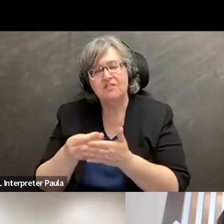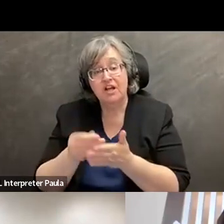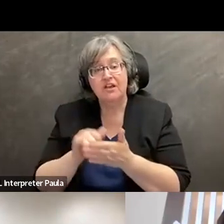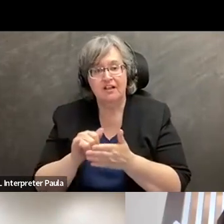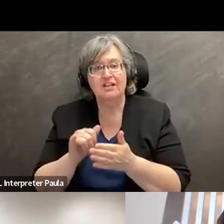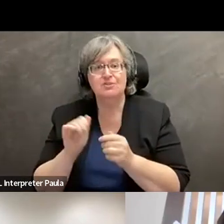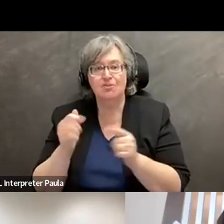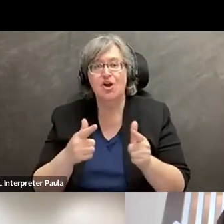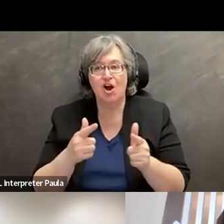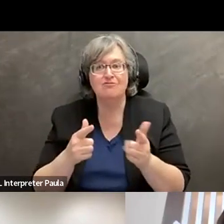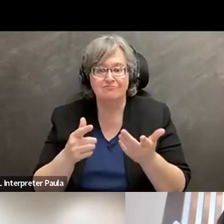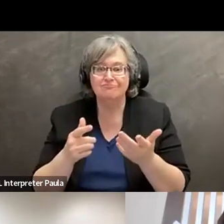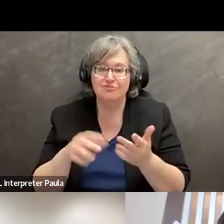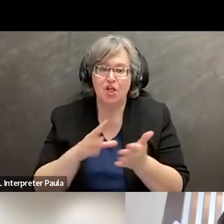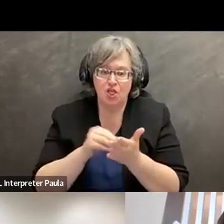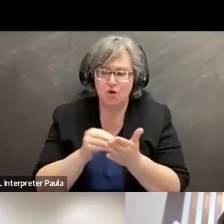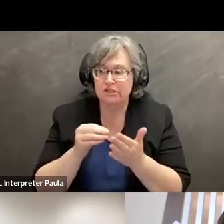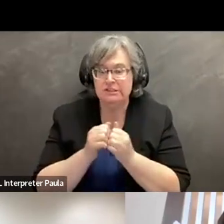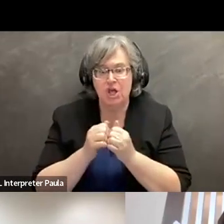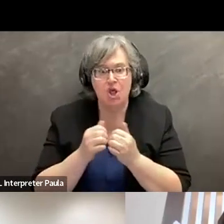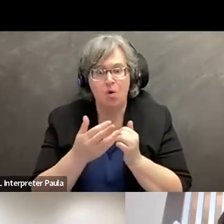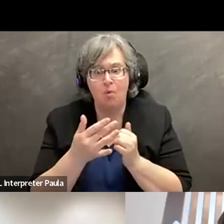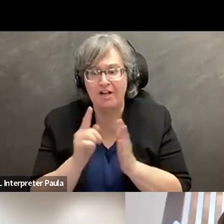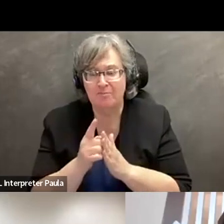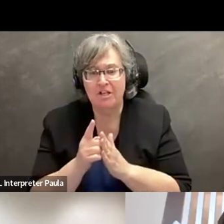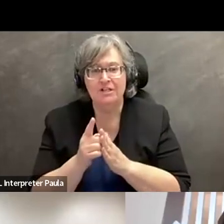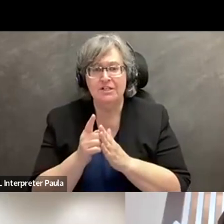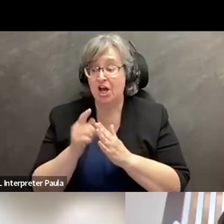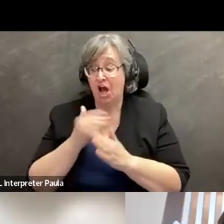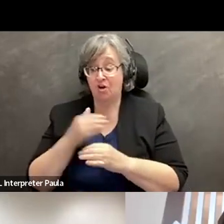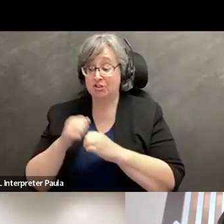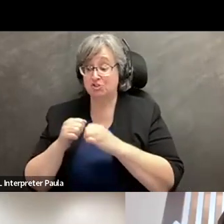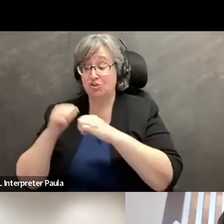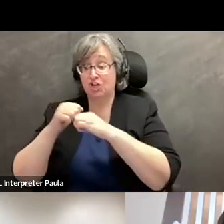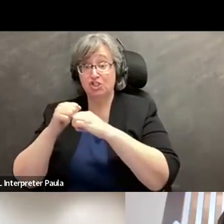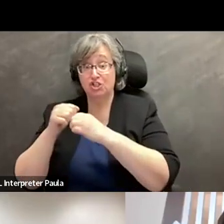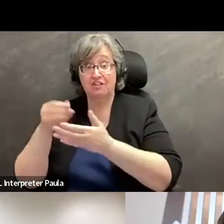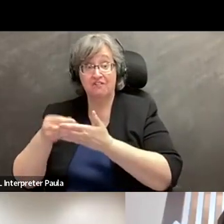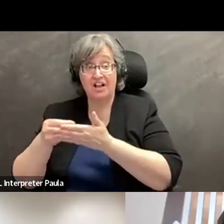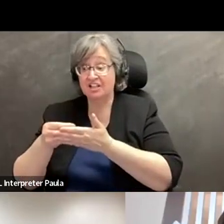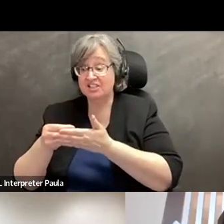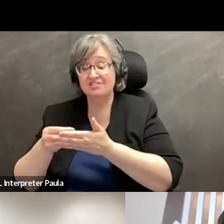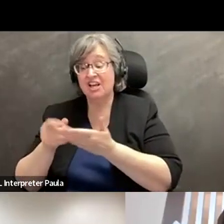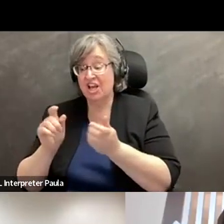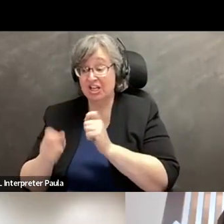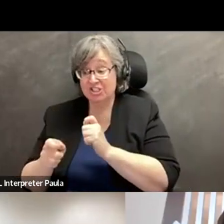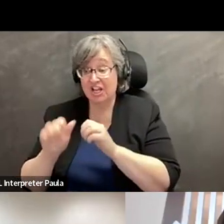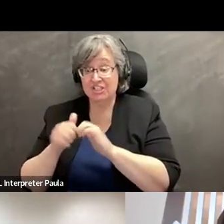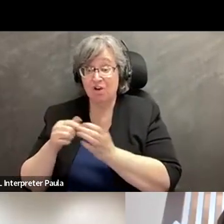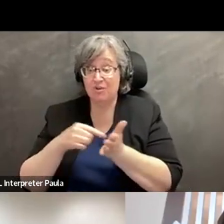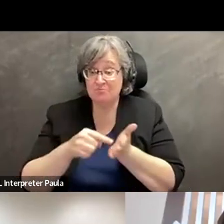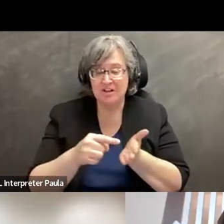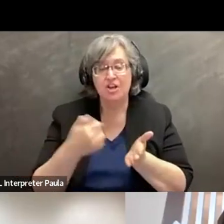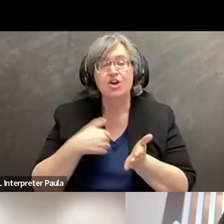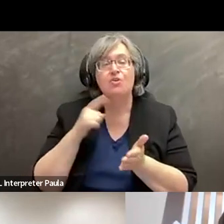all discovered together, right? That, oh, wait a minute, the infrastructure, the financial infrastructure had to change. And so thank you for